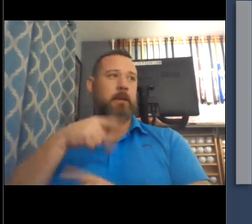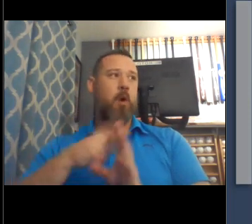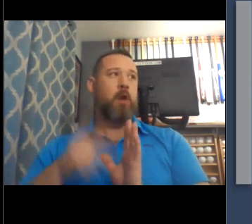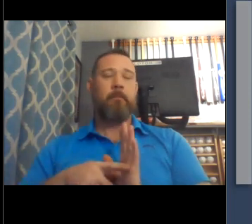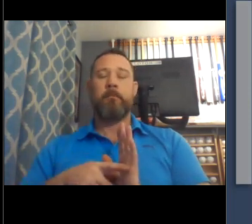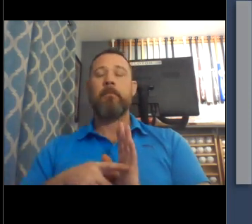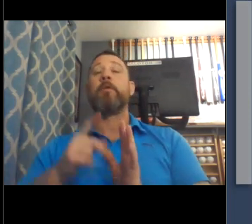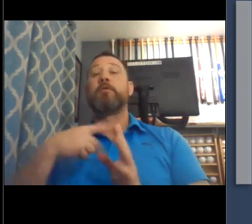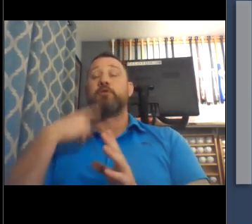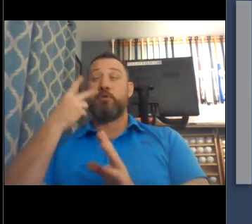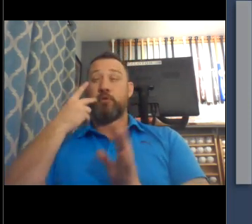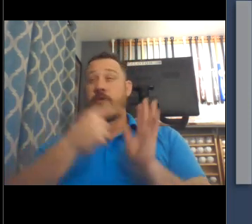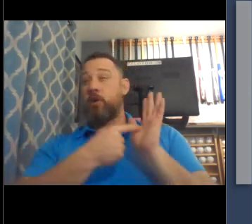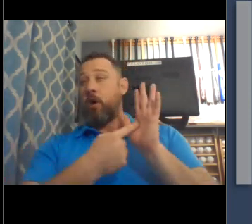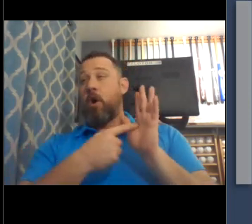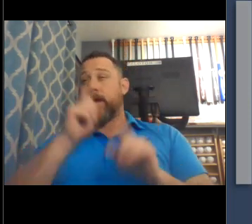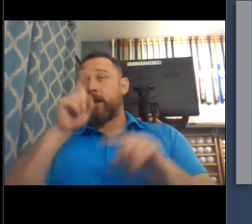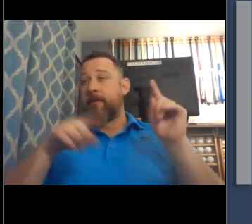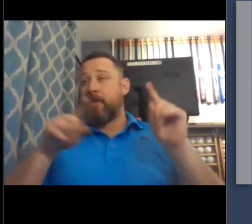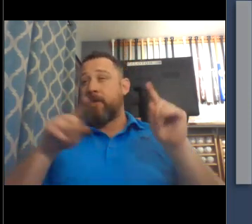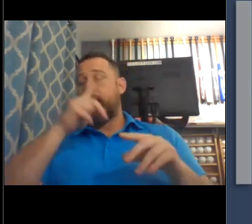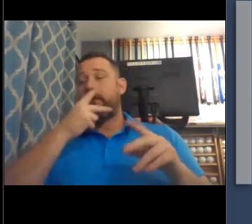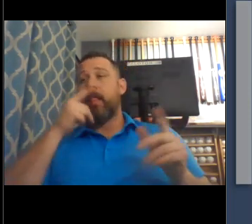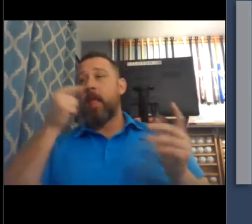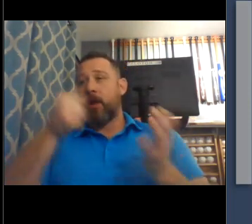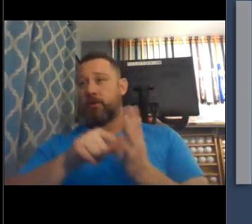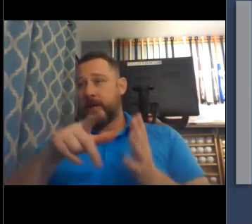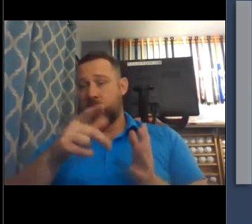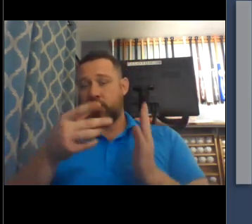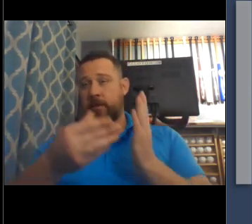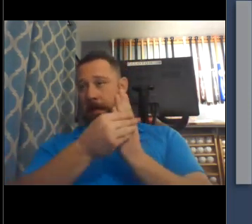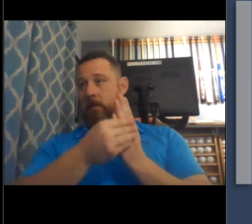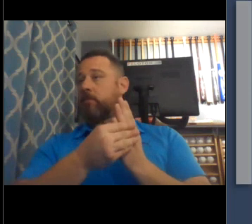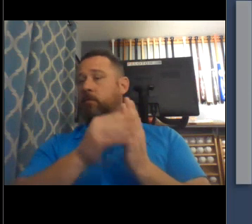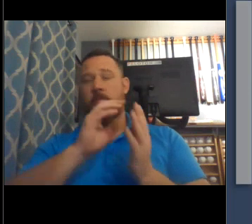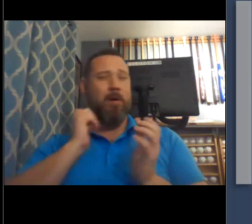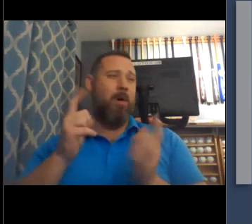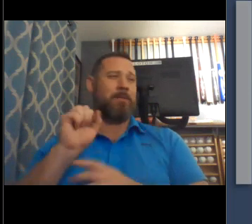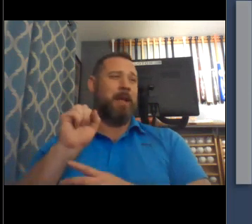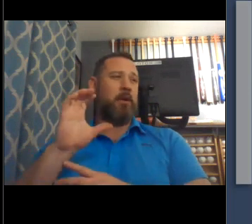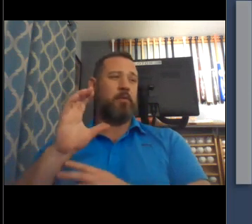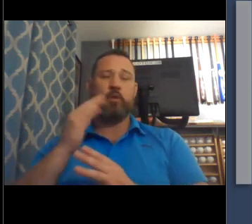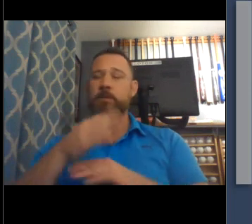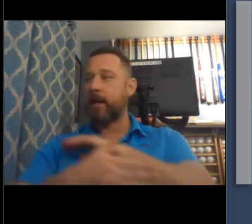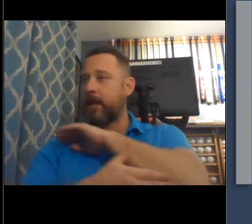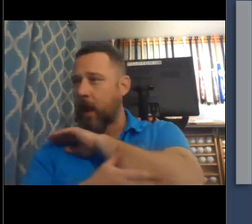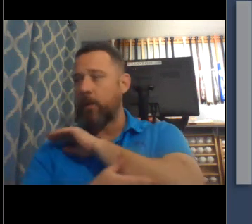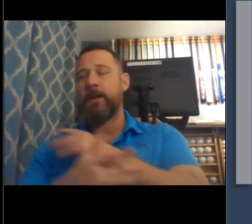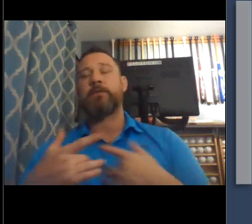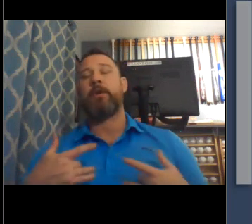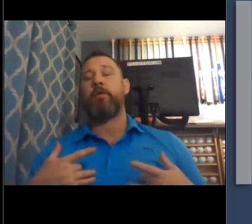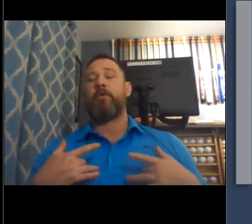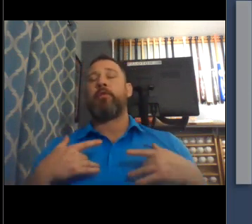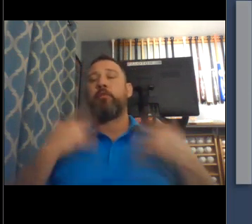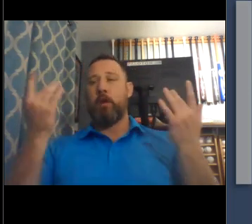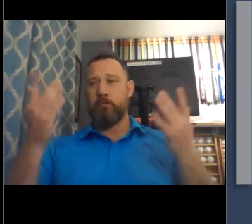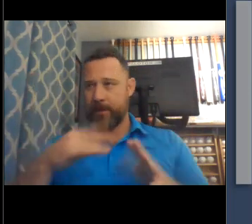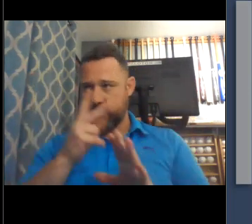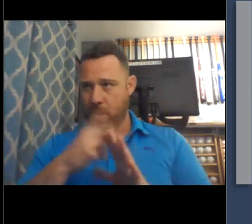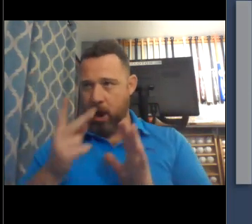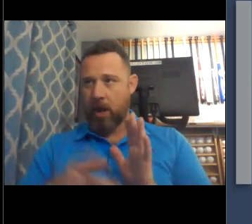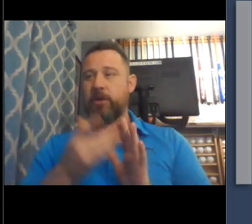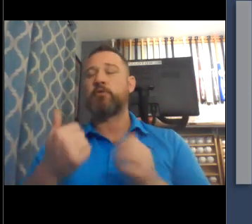you saw reflected in the diversity of letters in your agenda packet, the entire Santa Cruz County community is absolutely thrilled to bring these projects to life